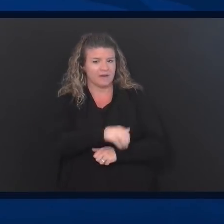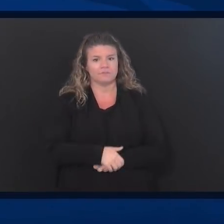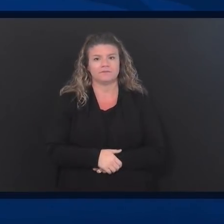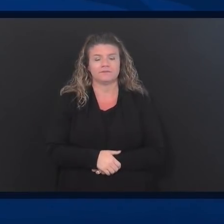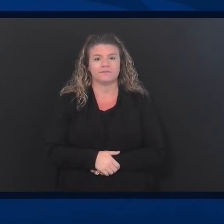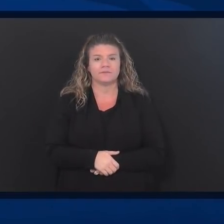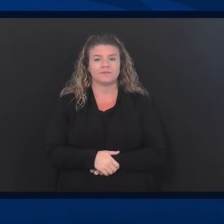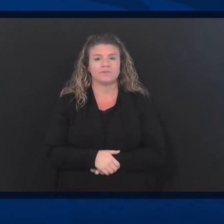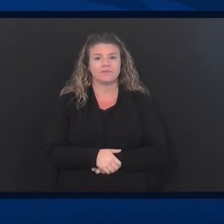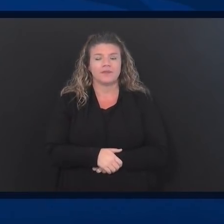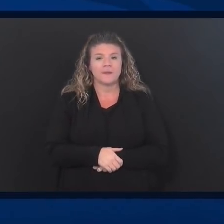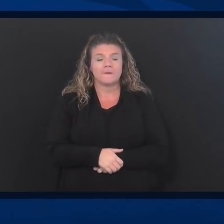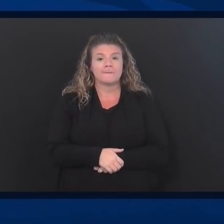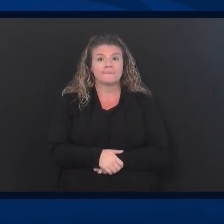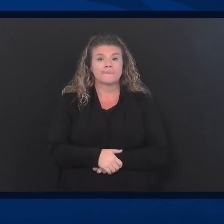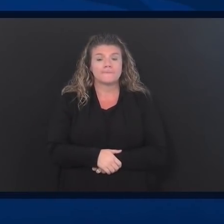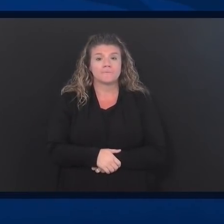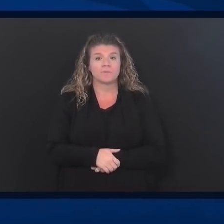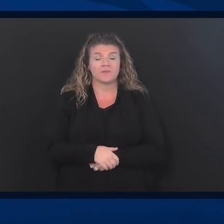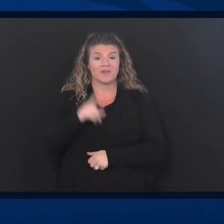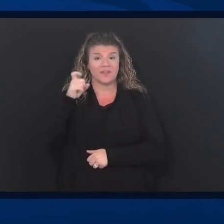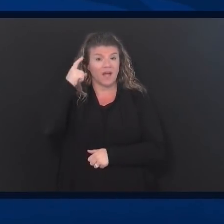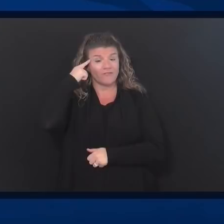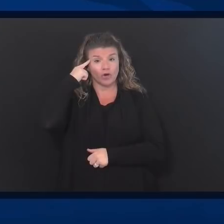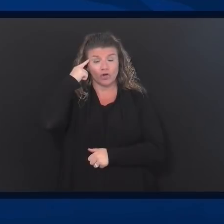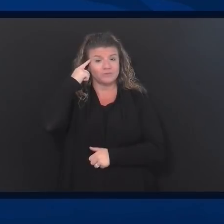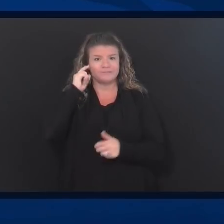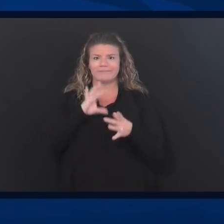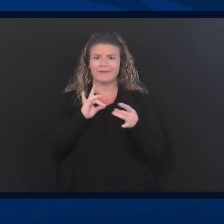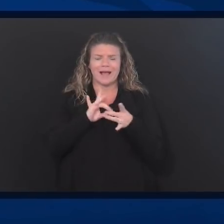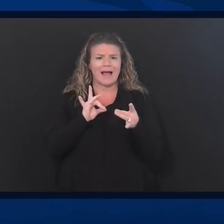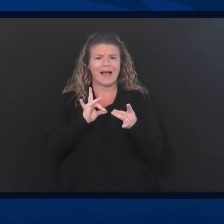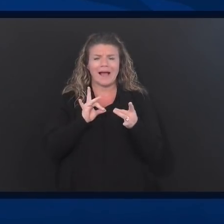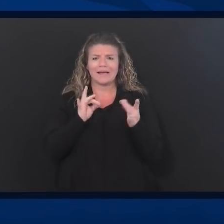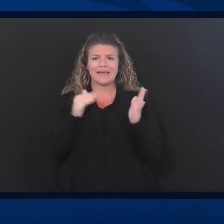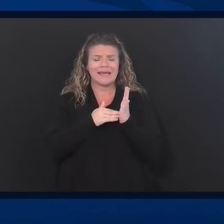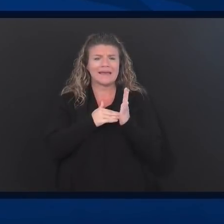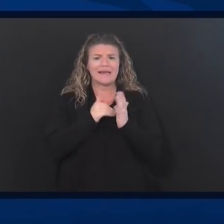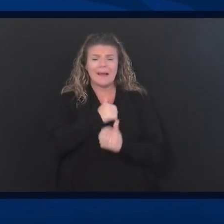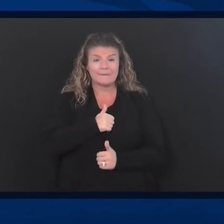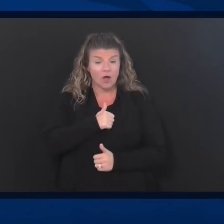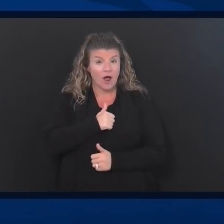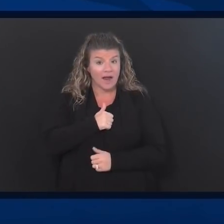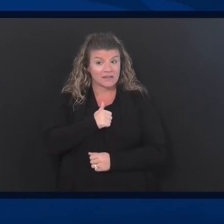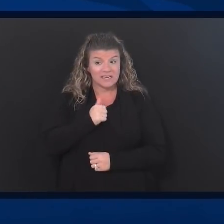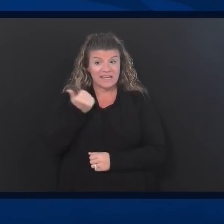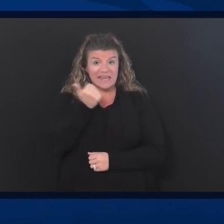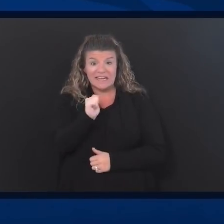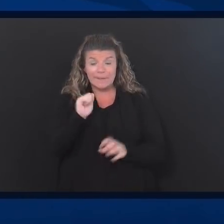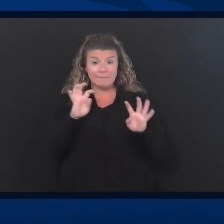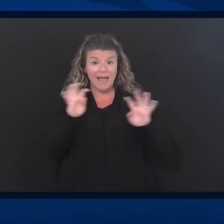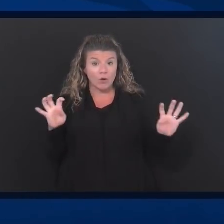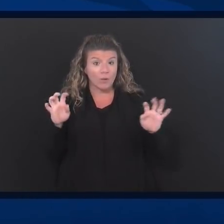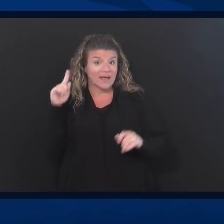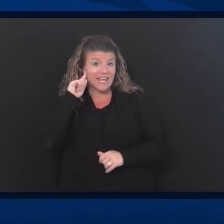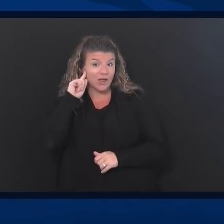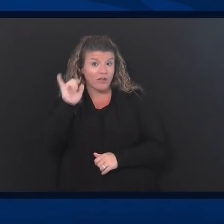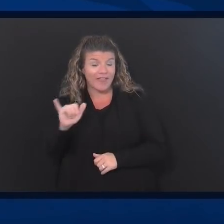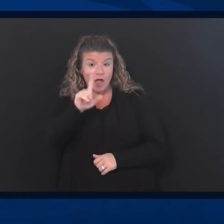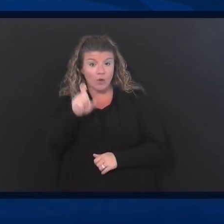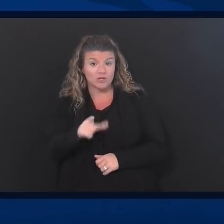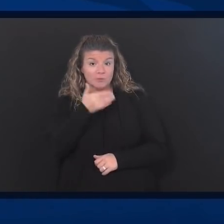I'm really sorry. I can't hear. General, can you hear? I mean,